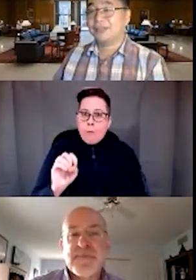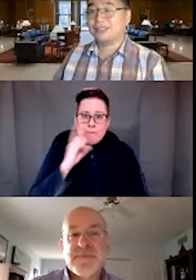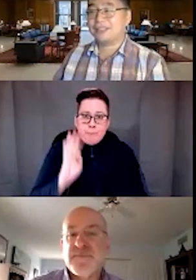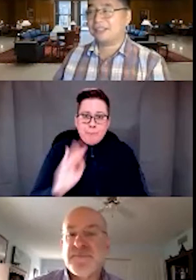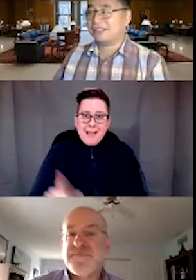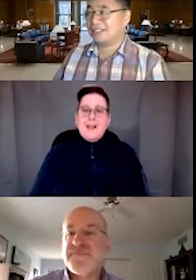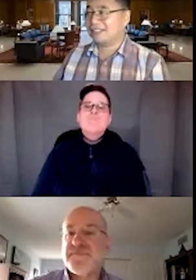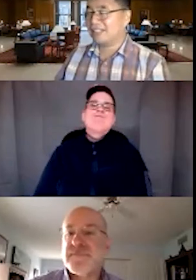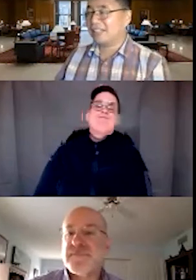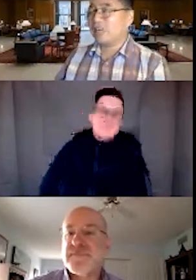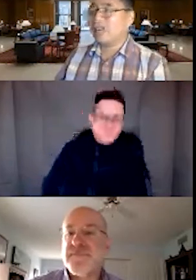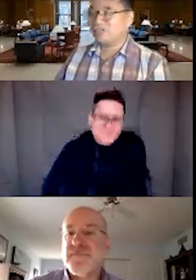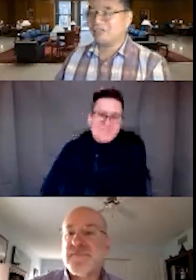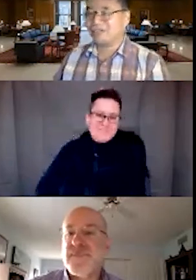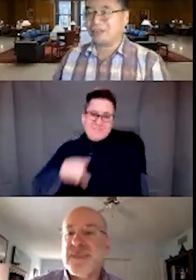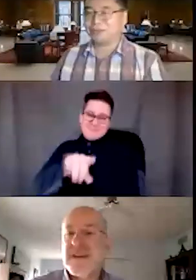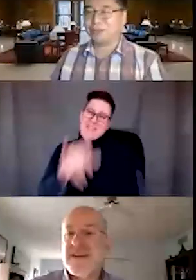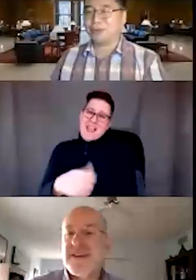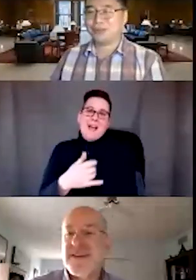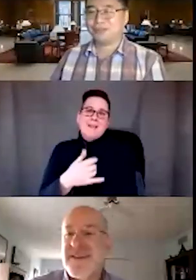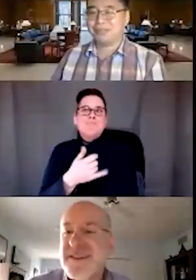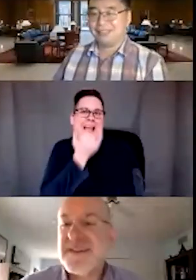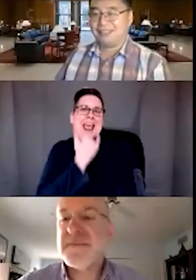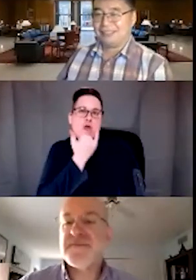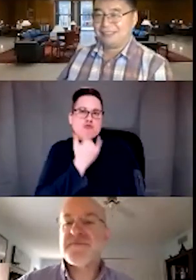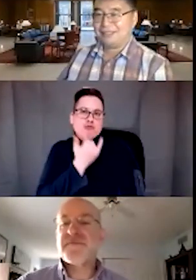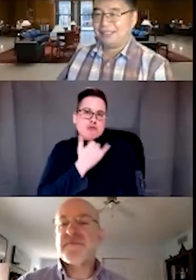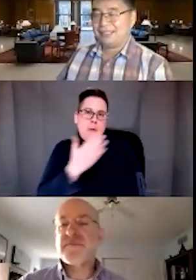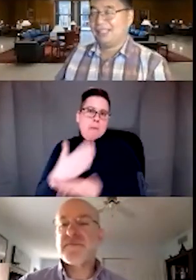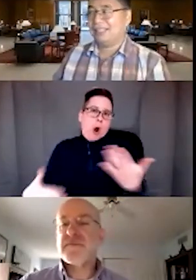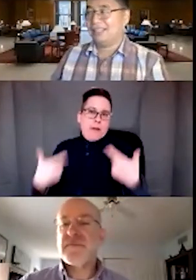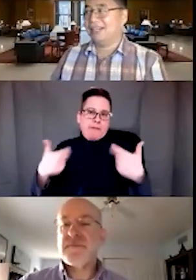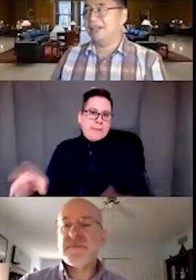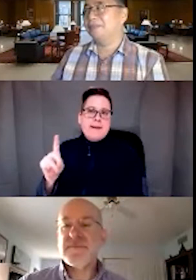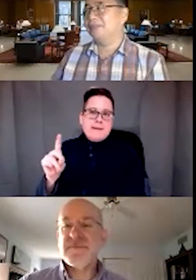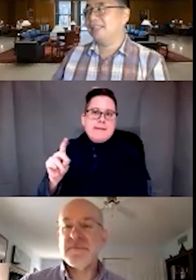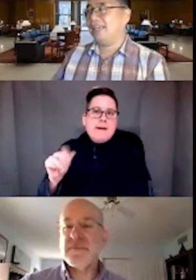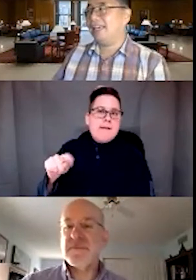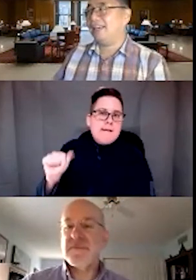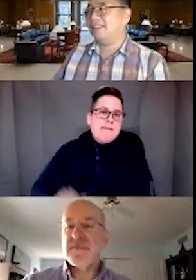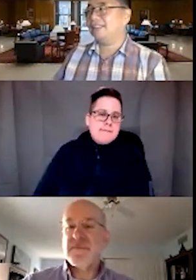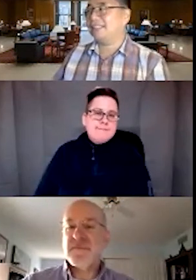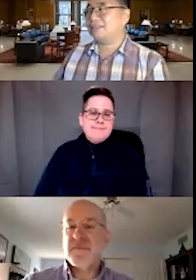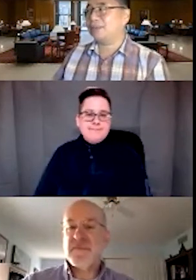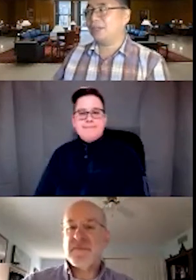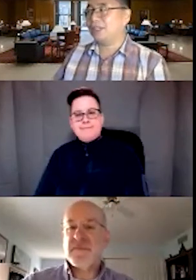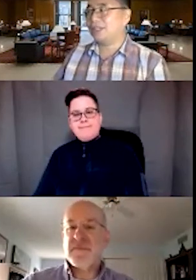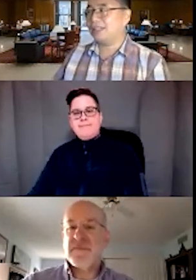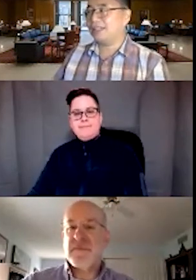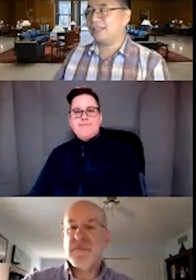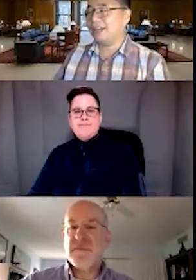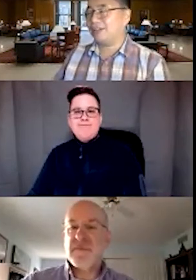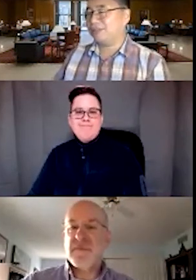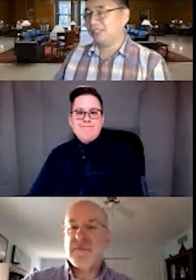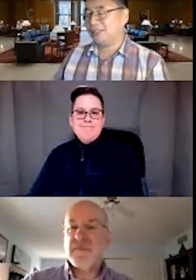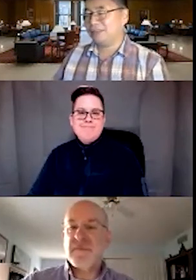So this is the error prone portion of big data, right? And that's why you need to kind of